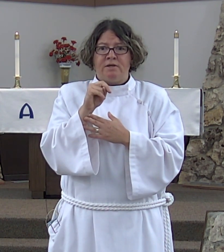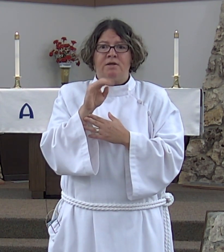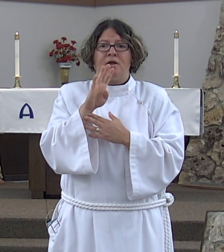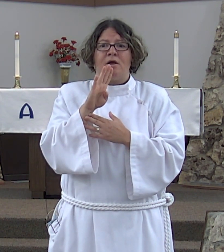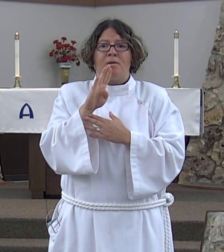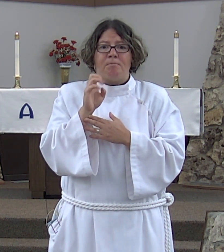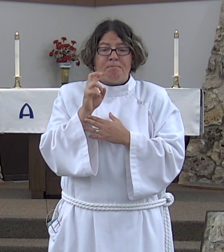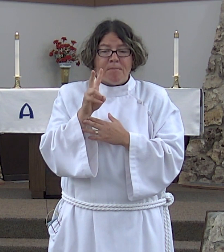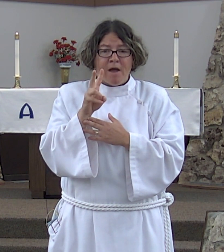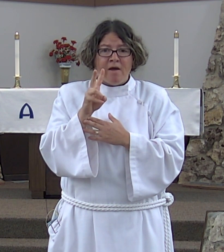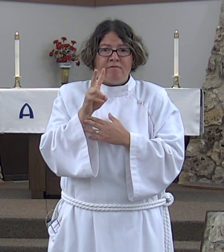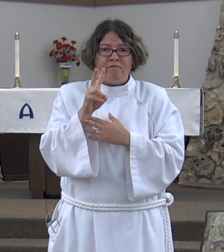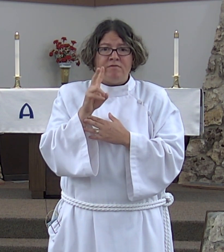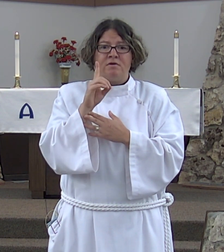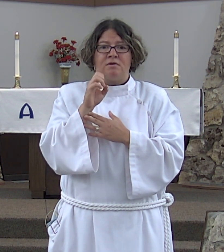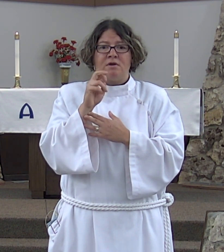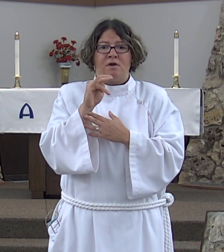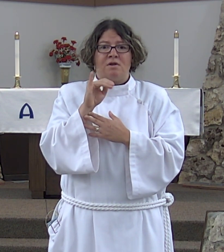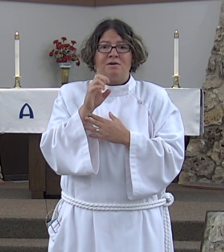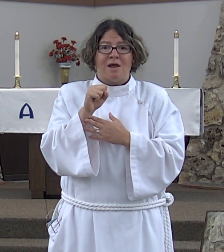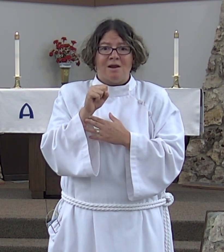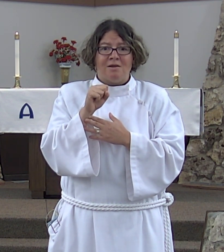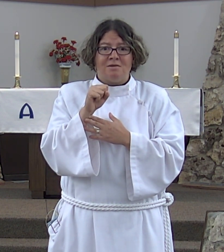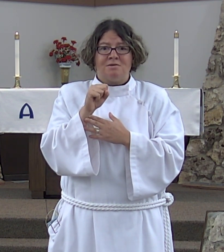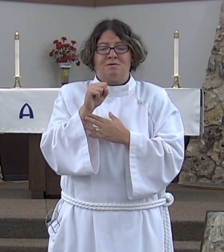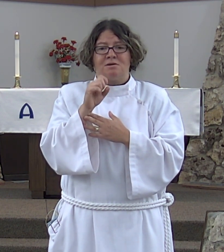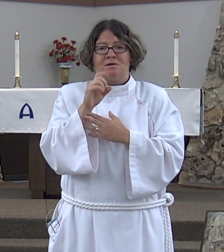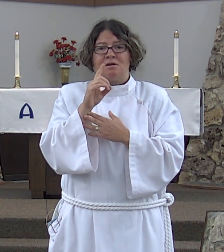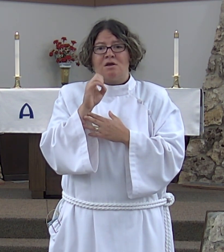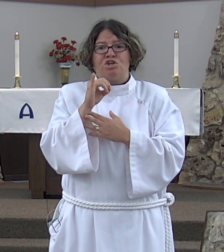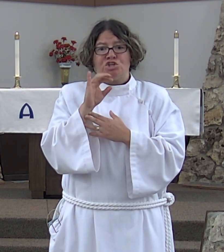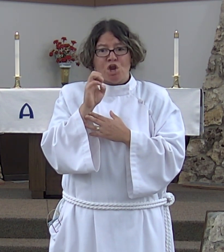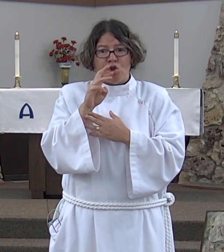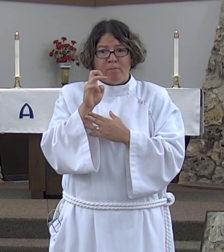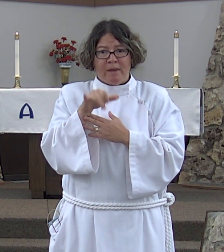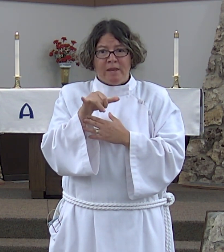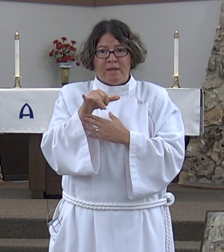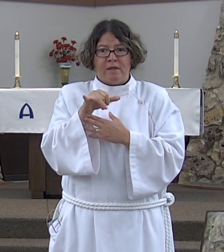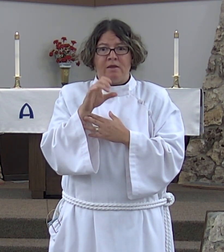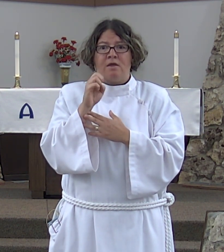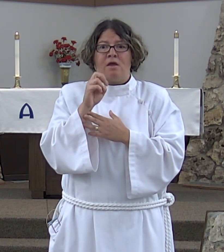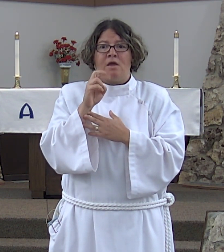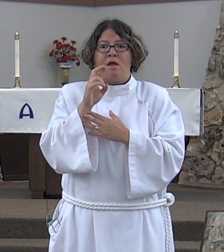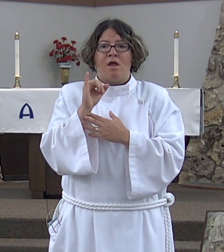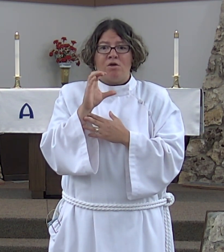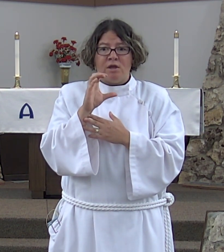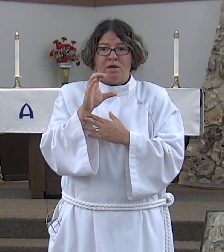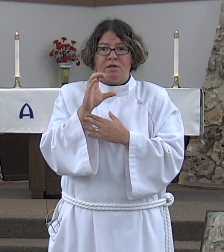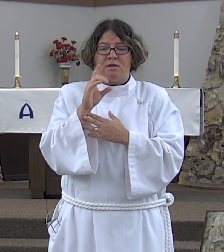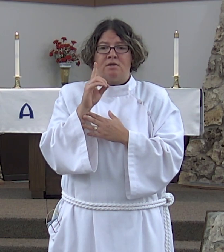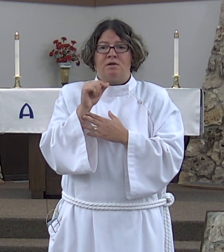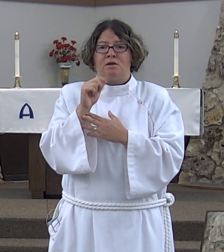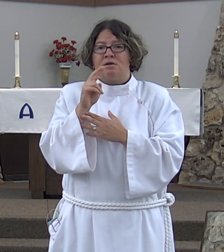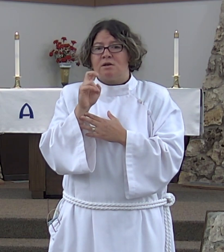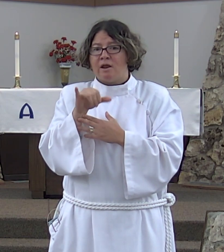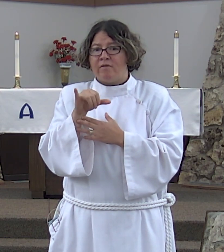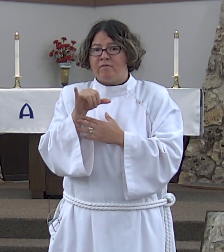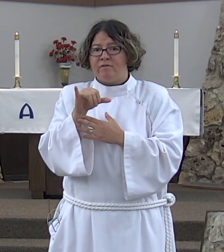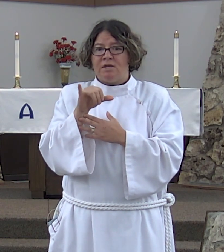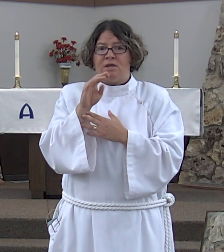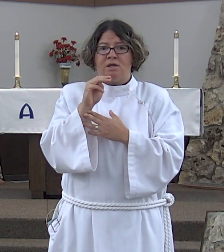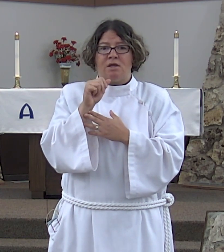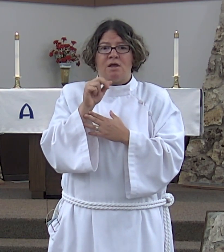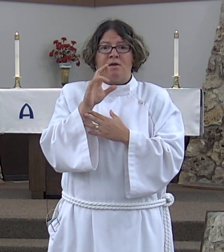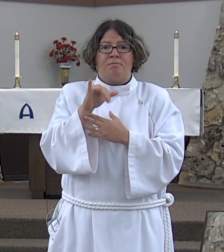Jan, Bev, Dennis, Jeremy, Eric,